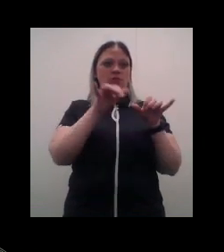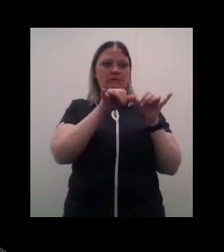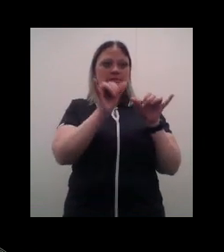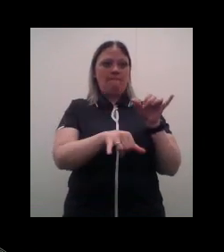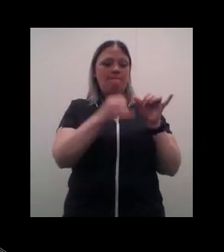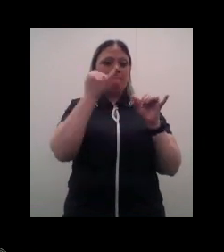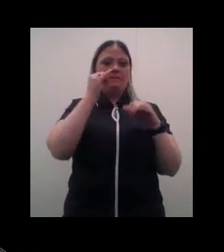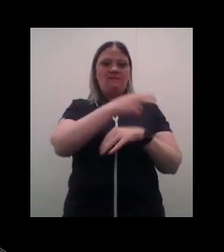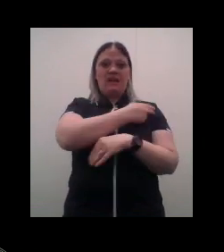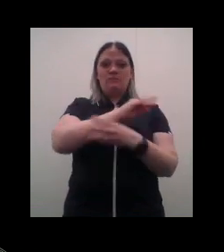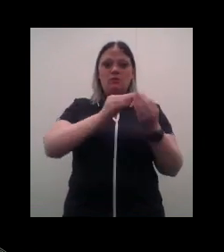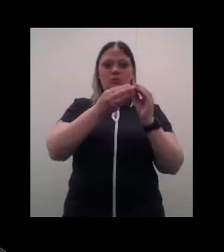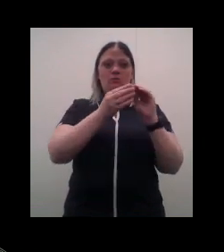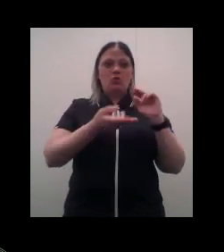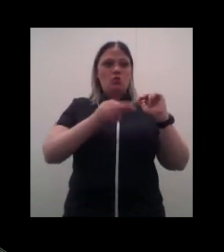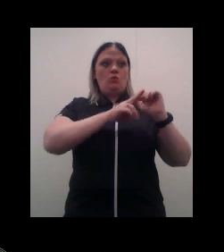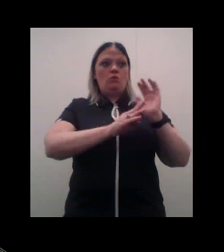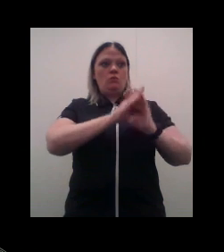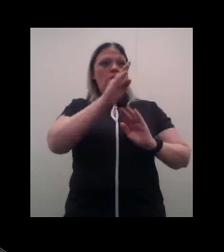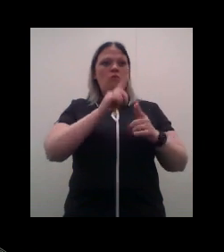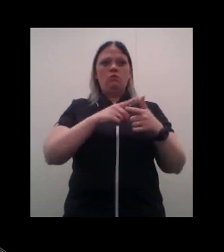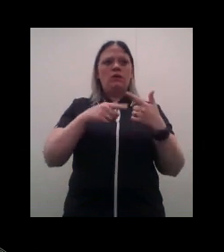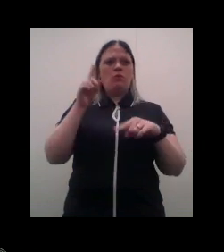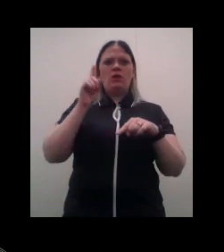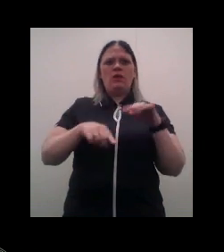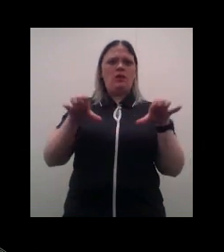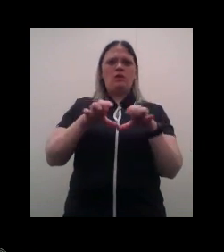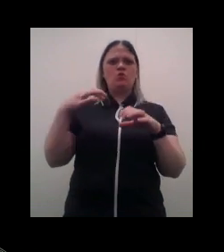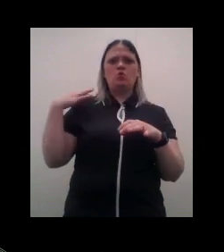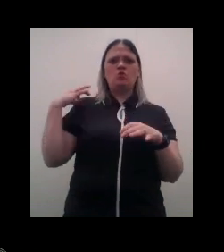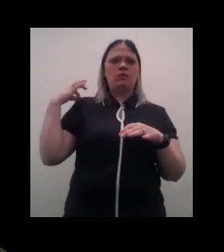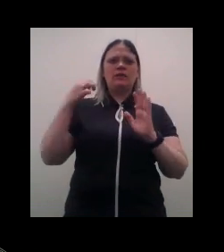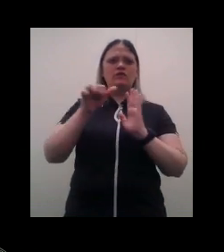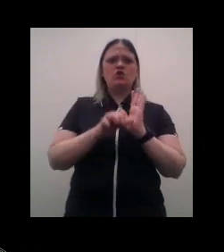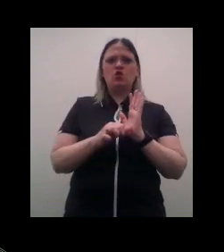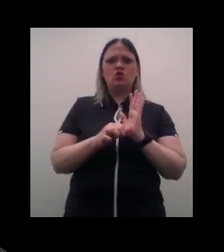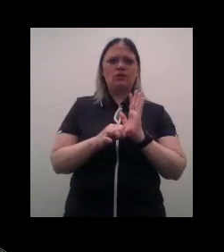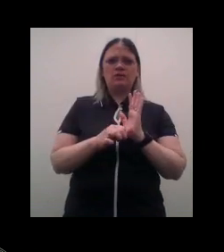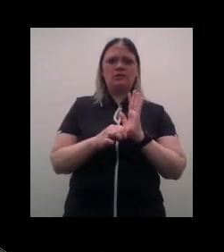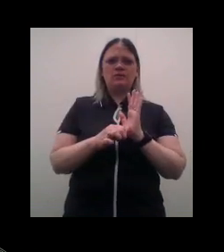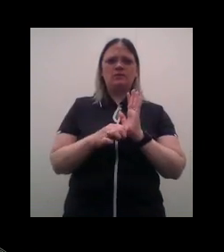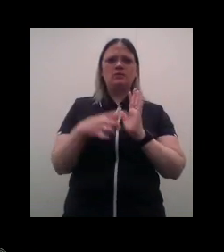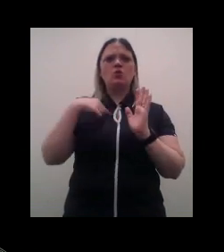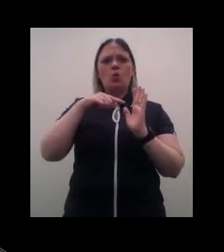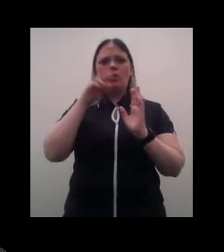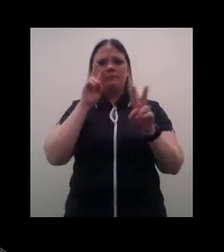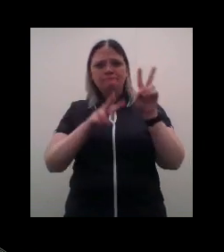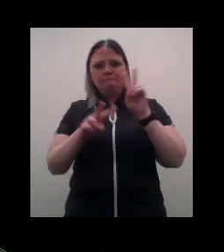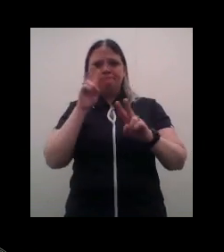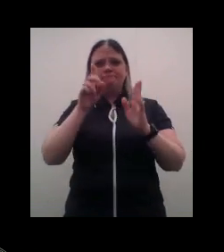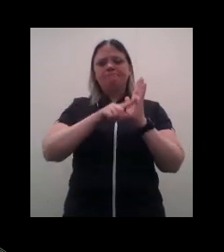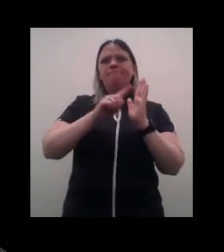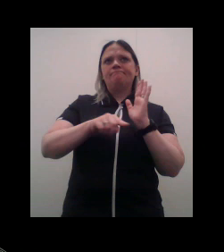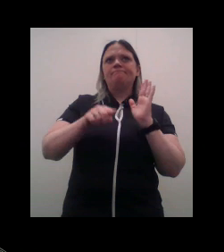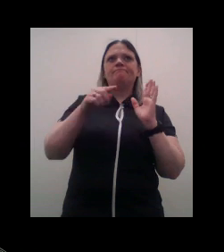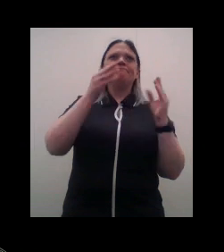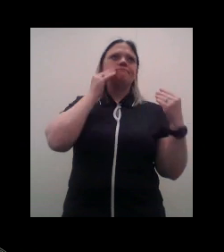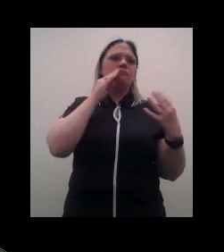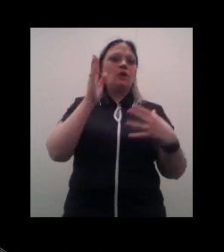the hospitalization numbers shoot up, there's no way we can do elective surgeries. So we're looking at this data here. This is being shared with the